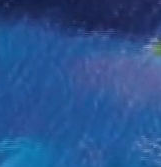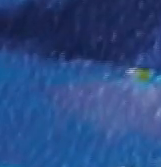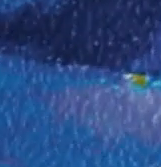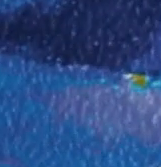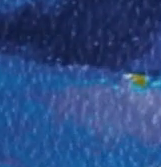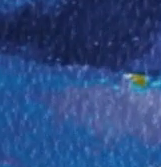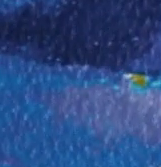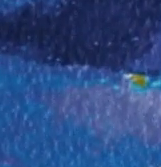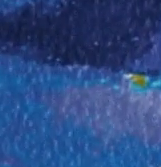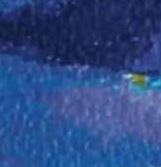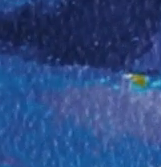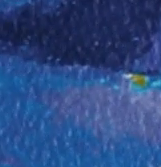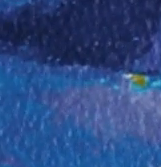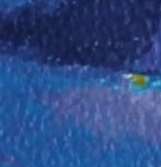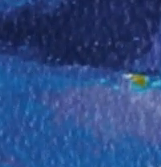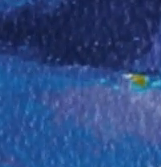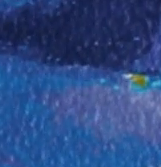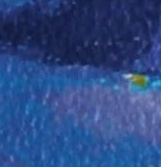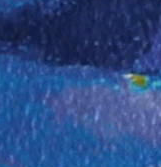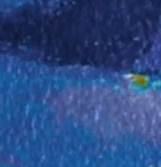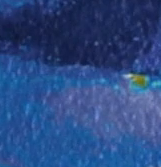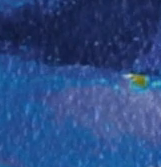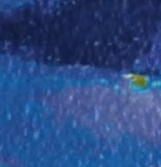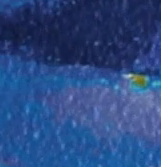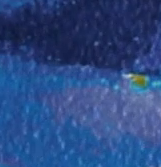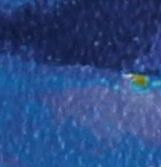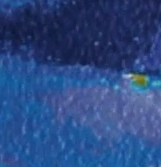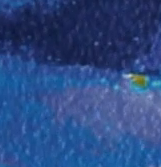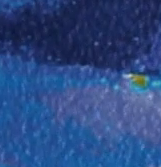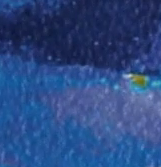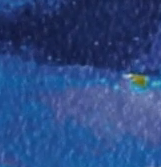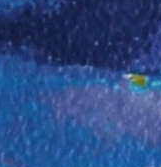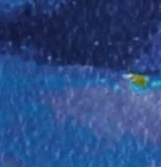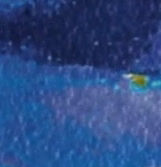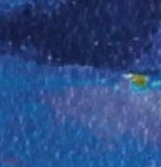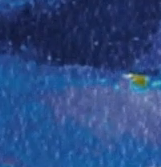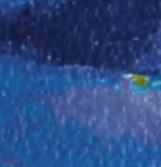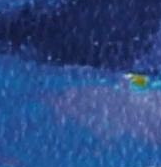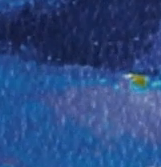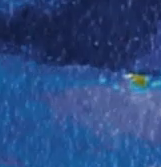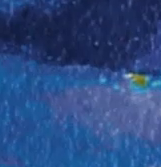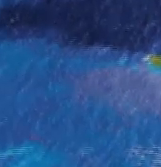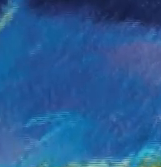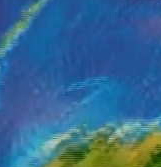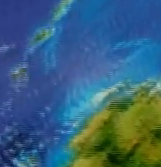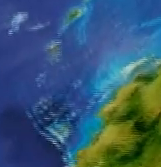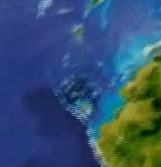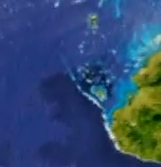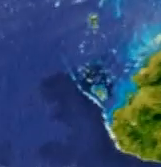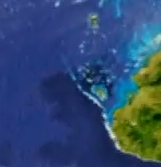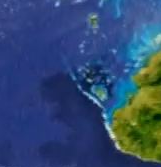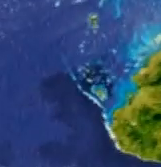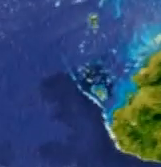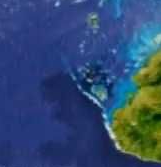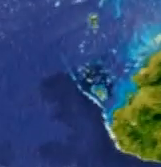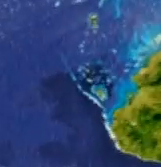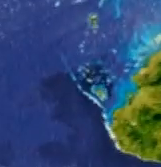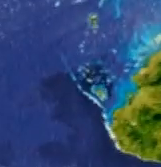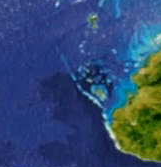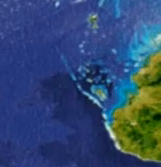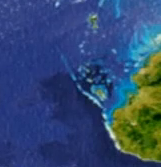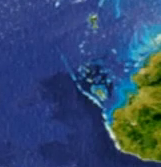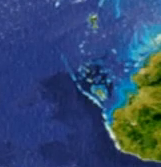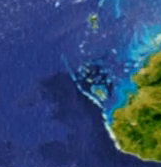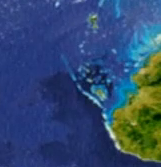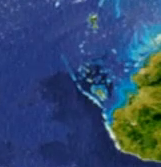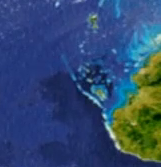times. Up north, mostly sunny and humid with scattered afternoon showers and more expected tonight. At sea, northeast